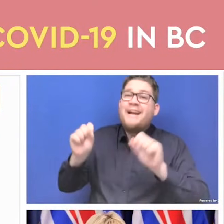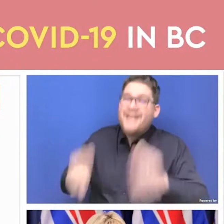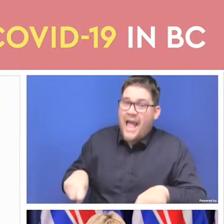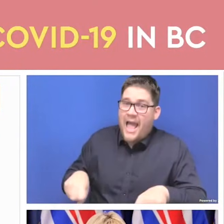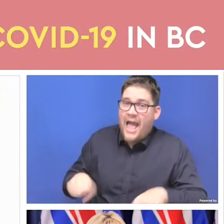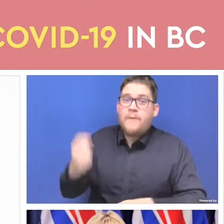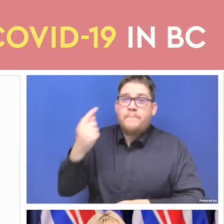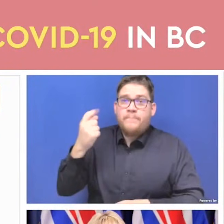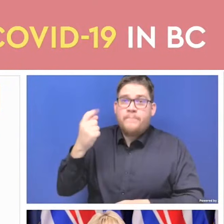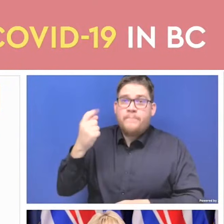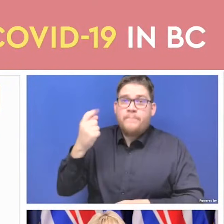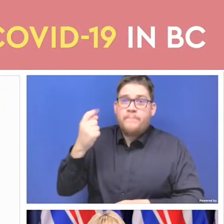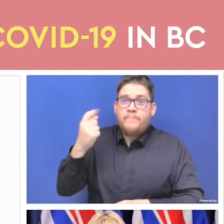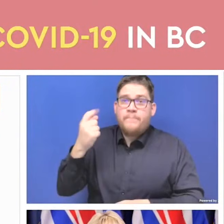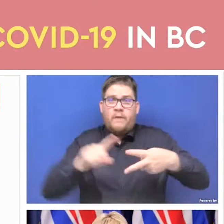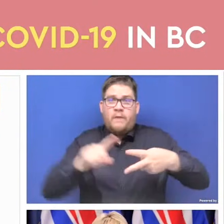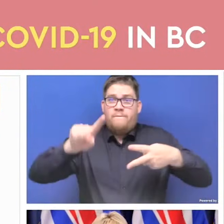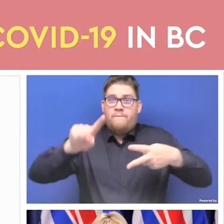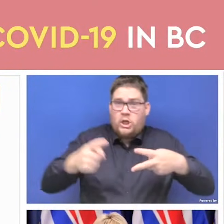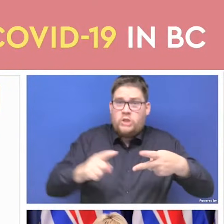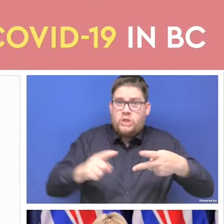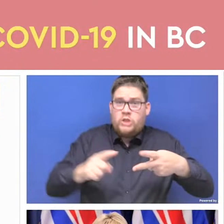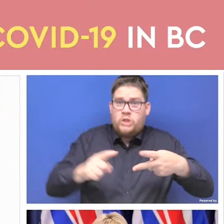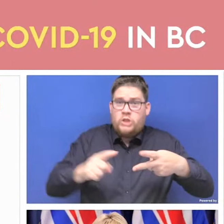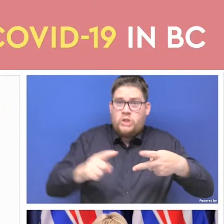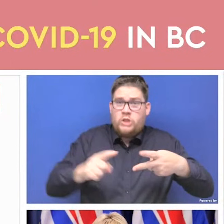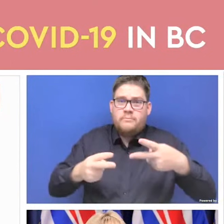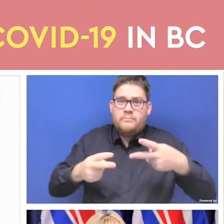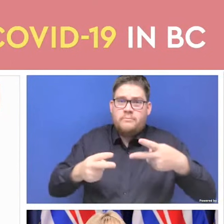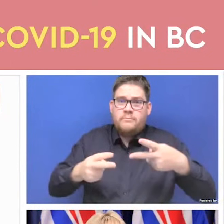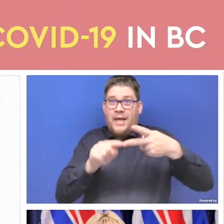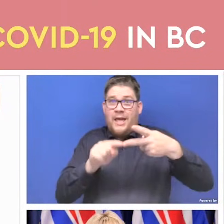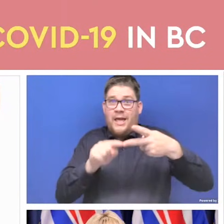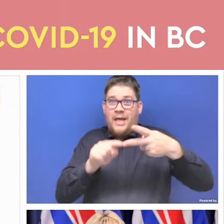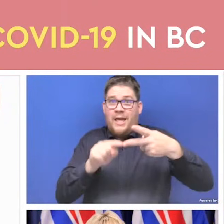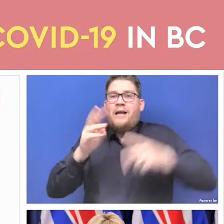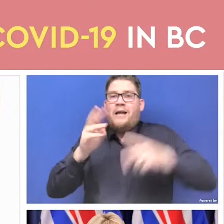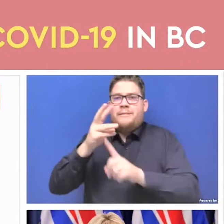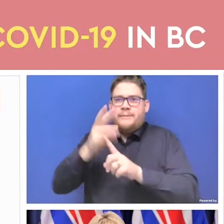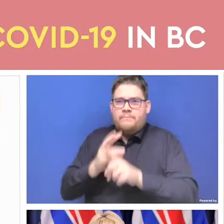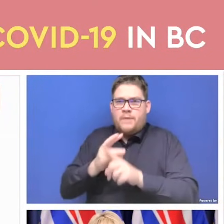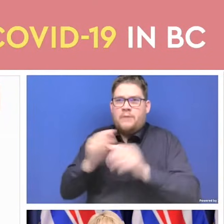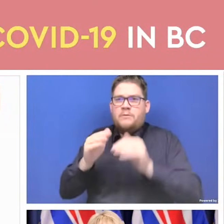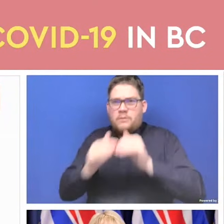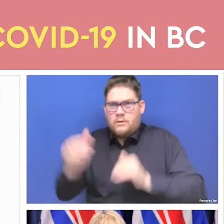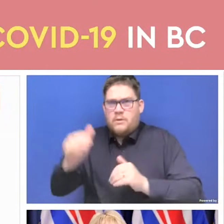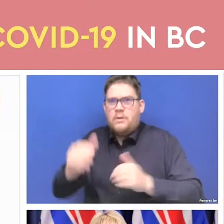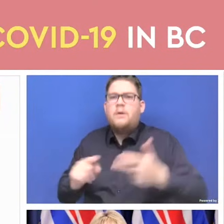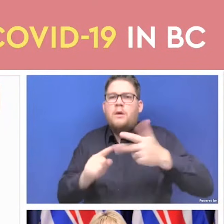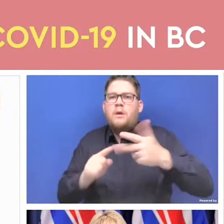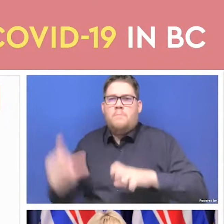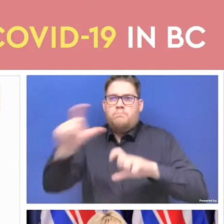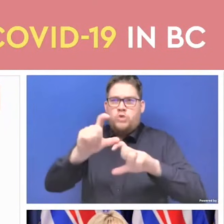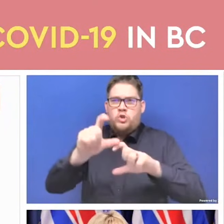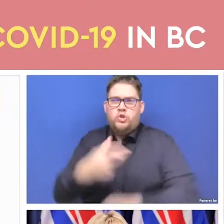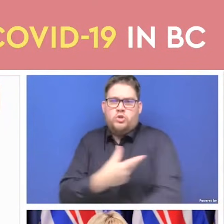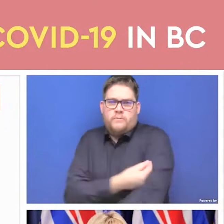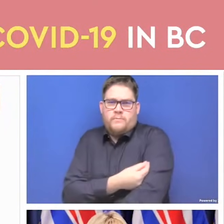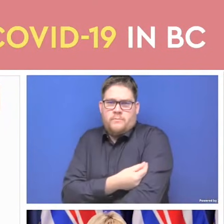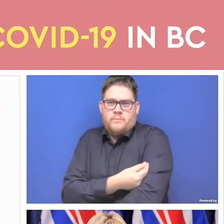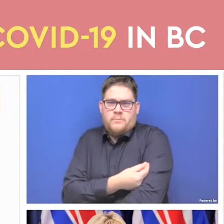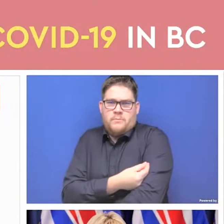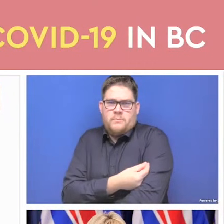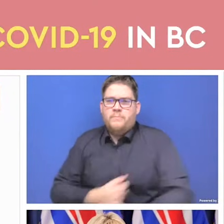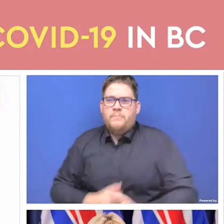the dose 2. And the timing that you will be offered this booster dose will depend on risk and the time it has been since